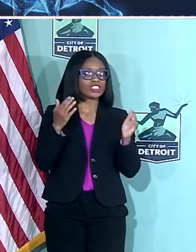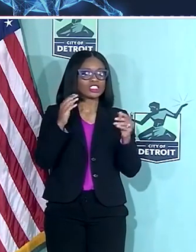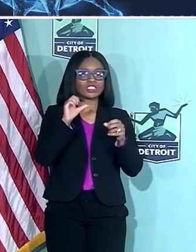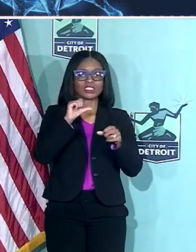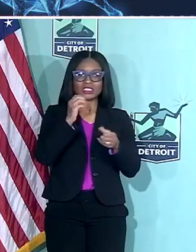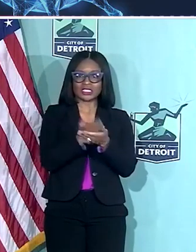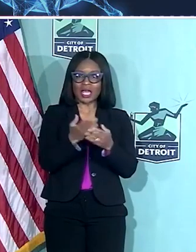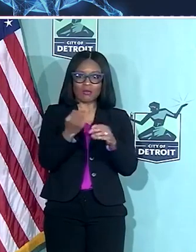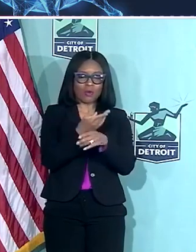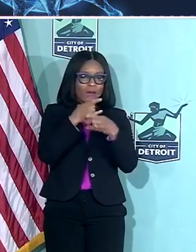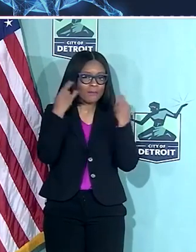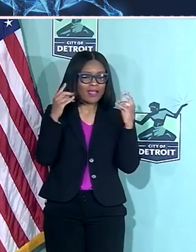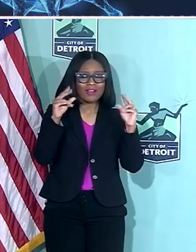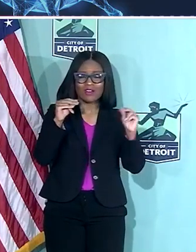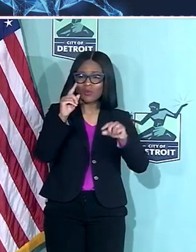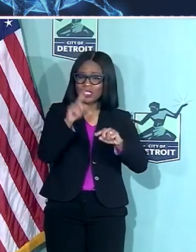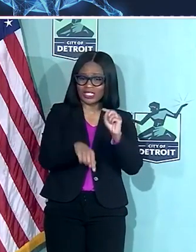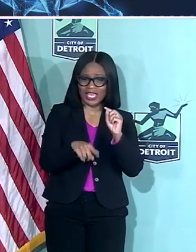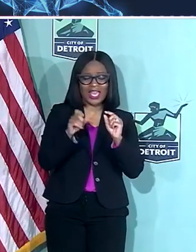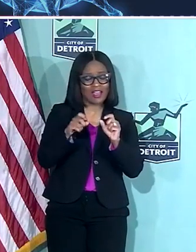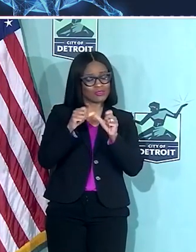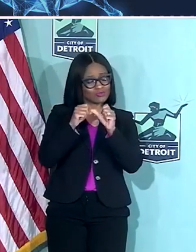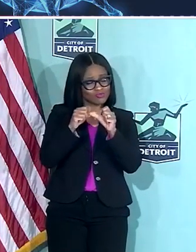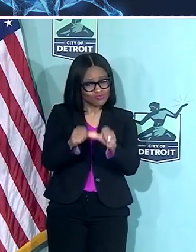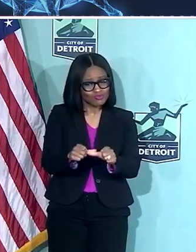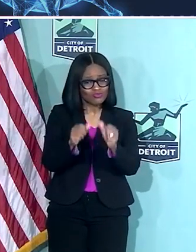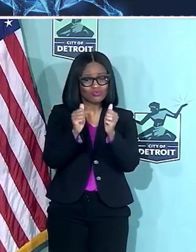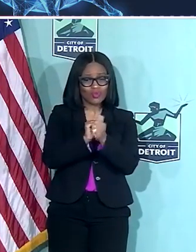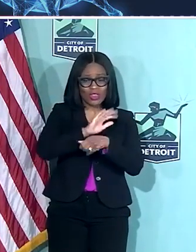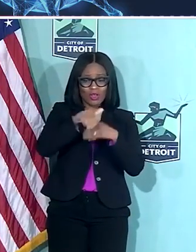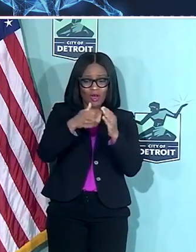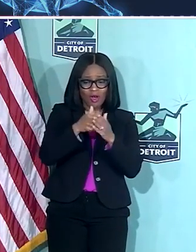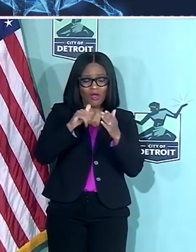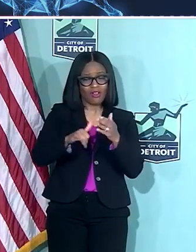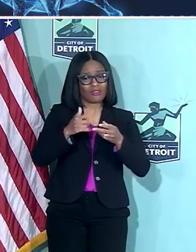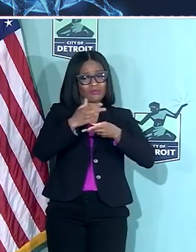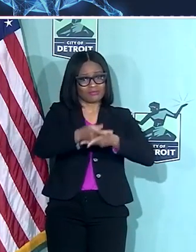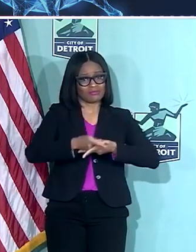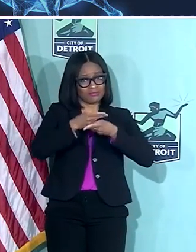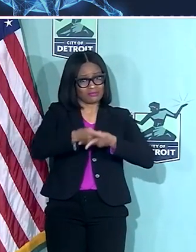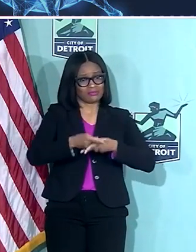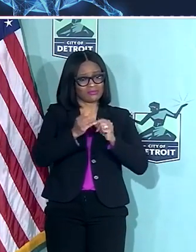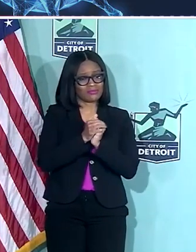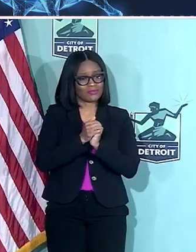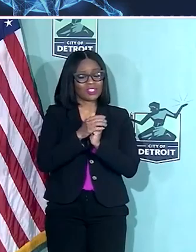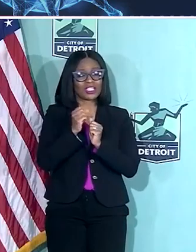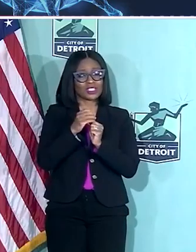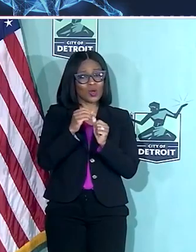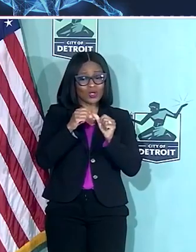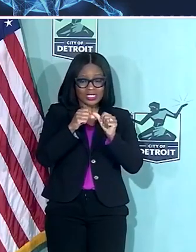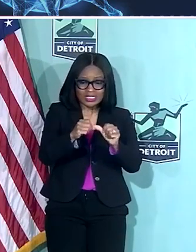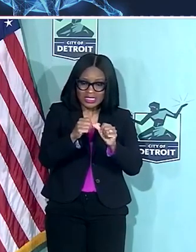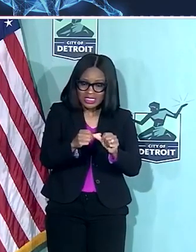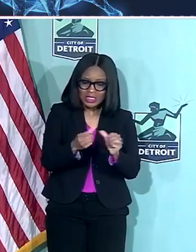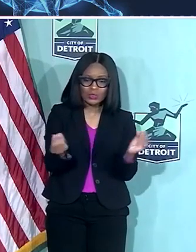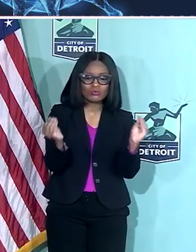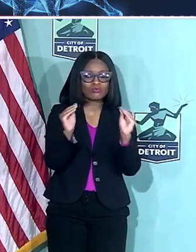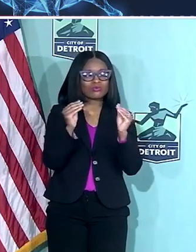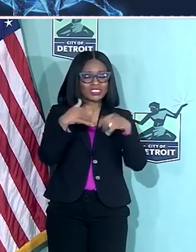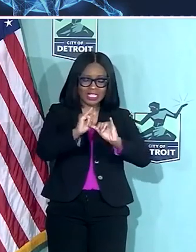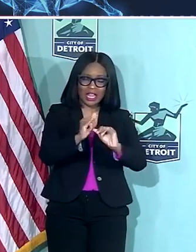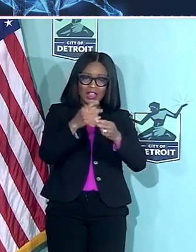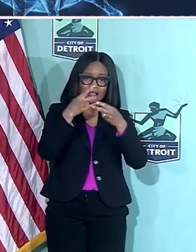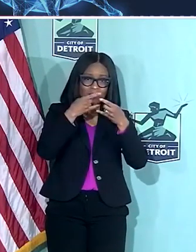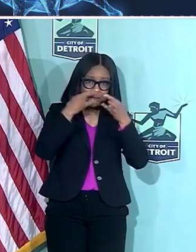to continue being responsible and practice safe precautions. So continue to wear your masks and cover